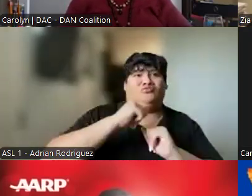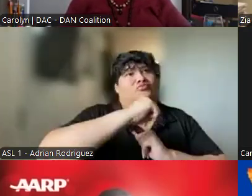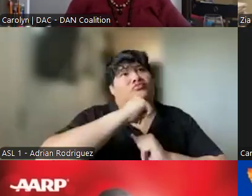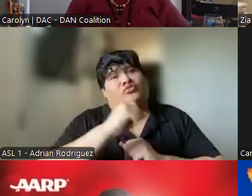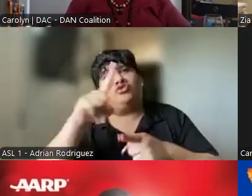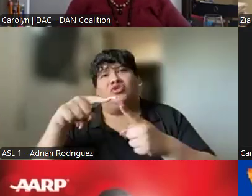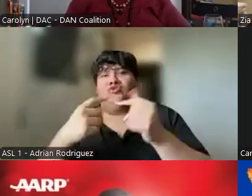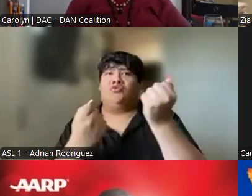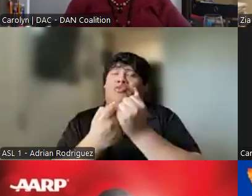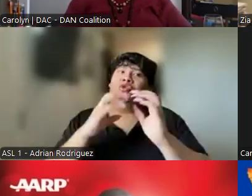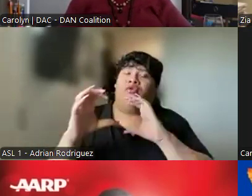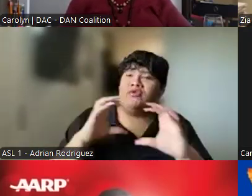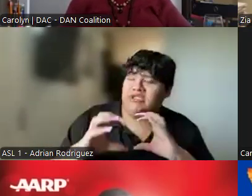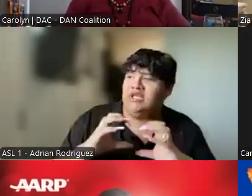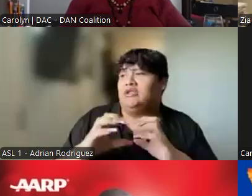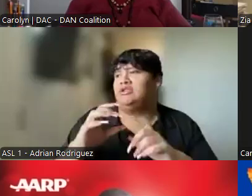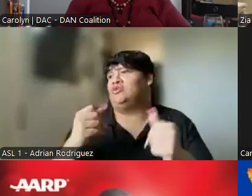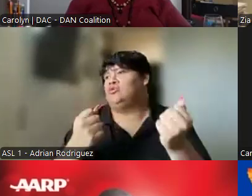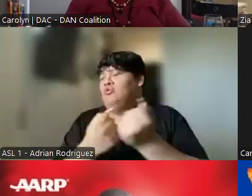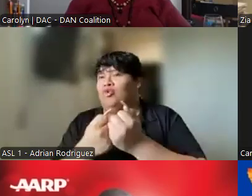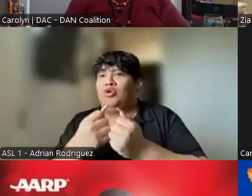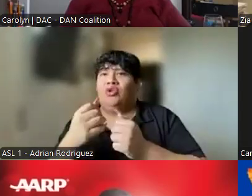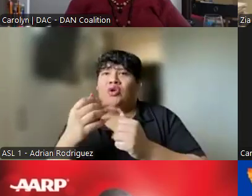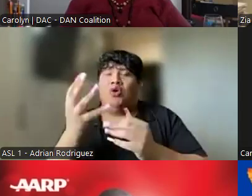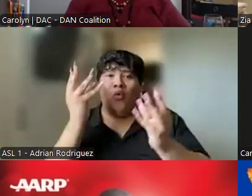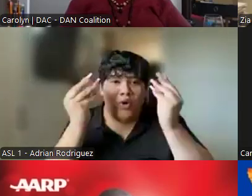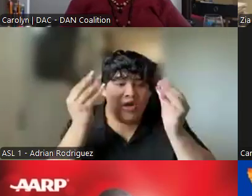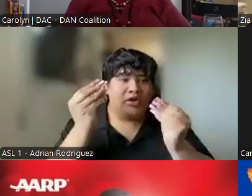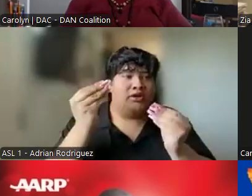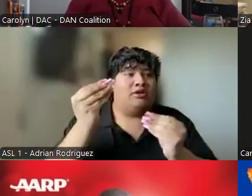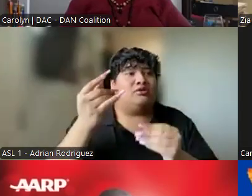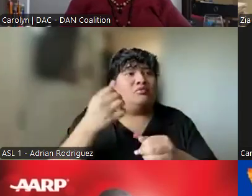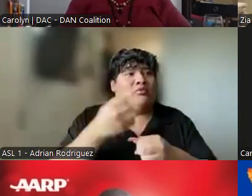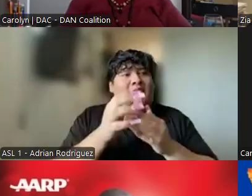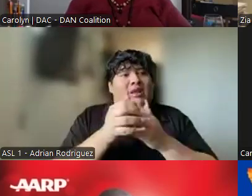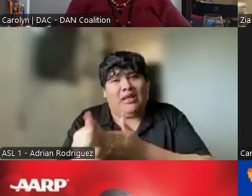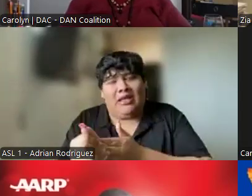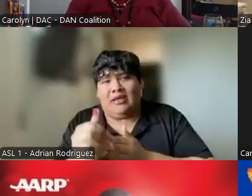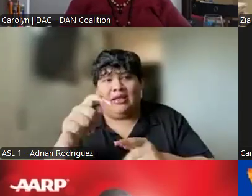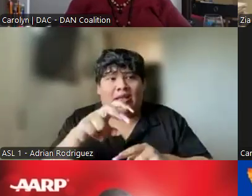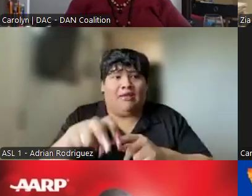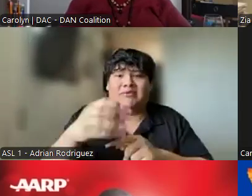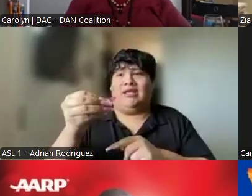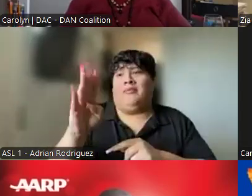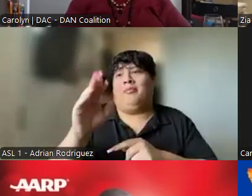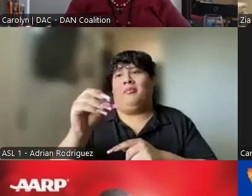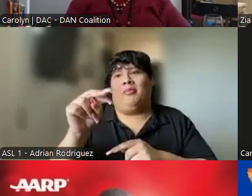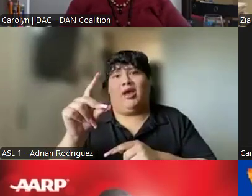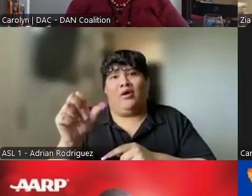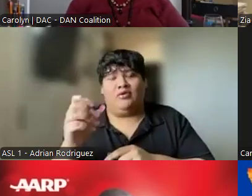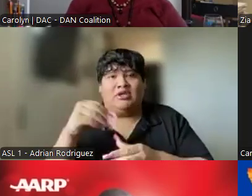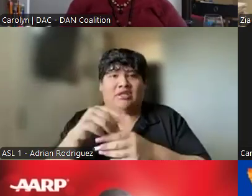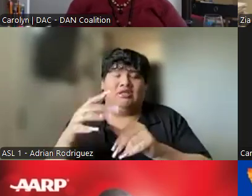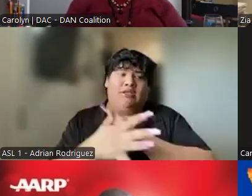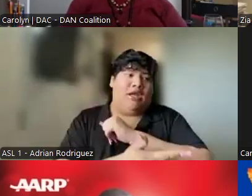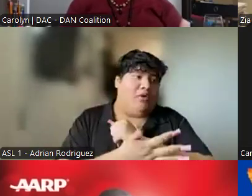the conversations and supporting the awareness, we made leaps and bounds into these far rural North counties because